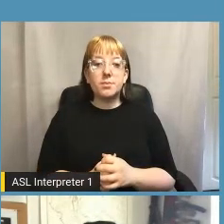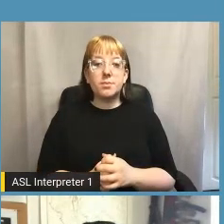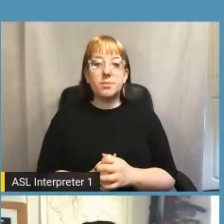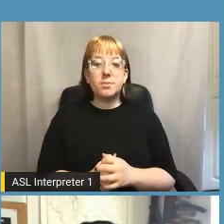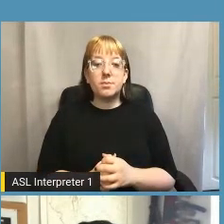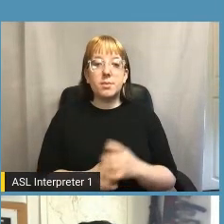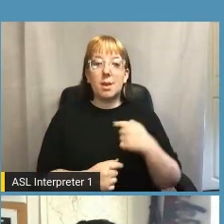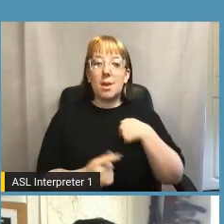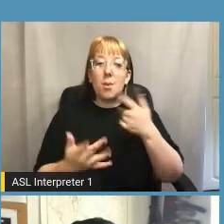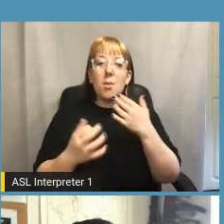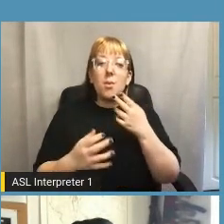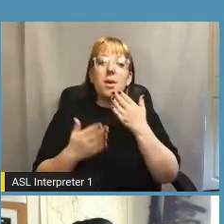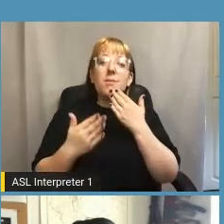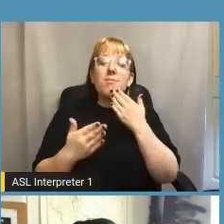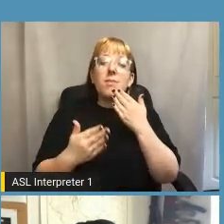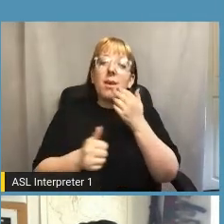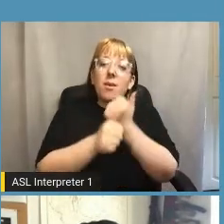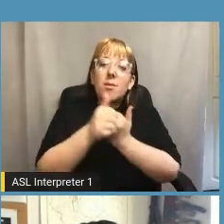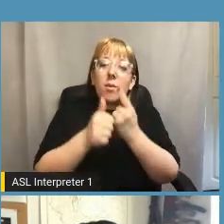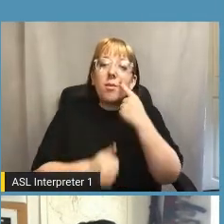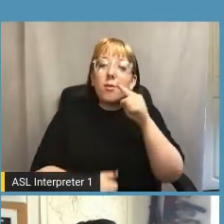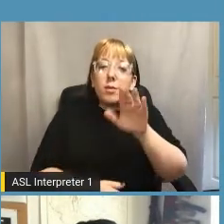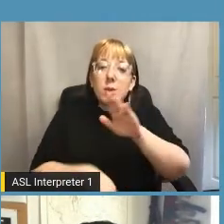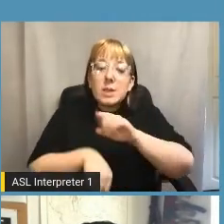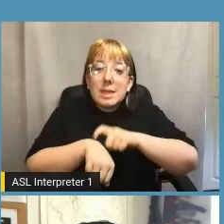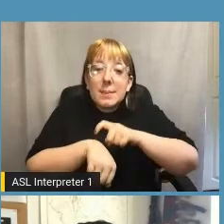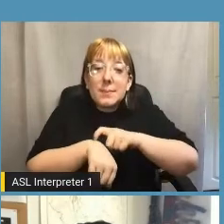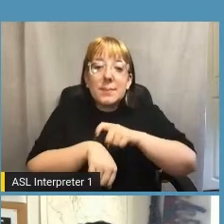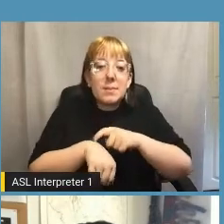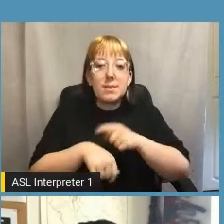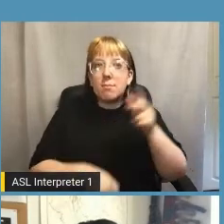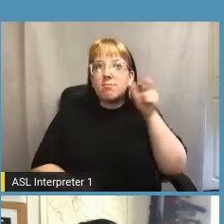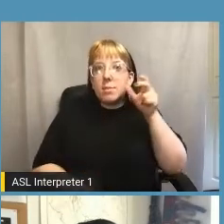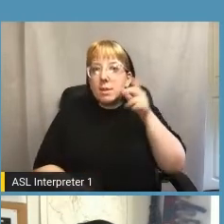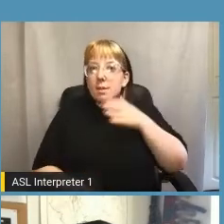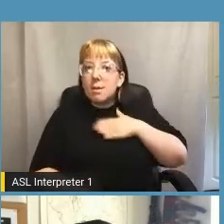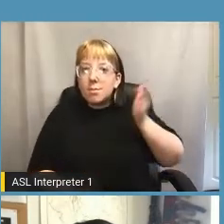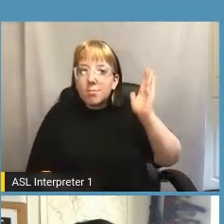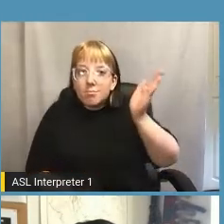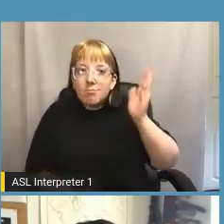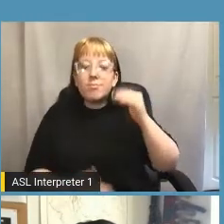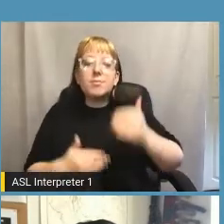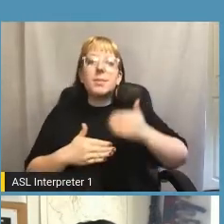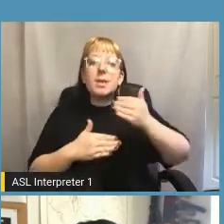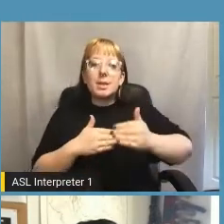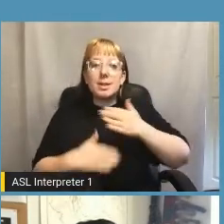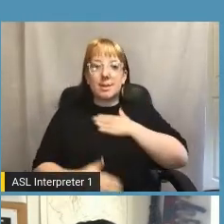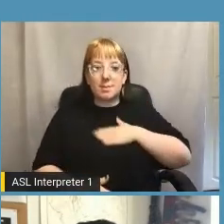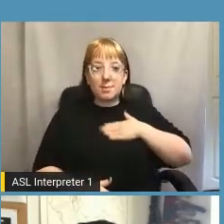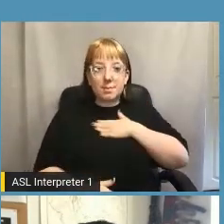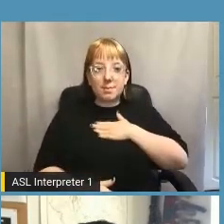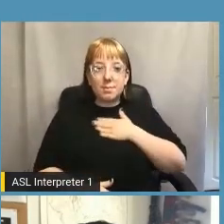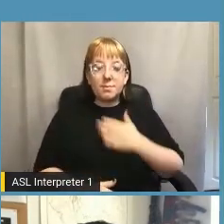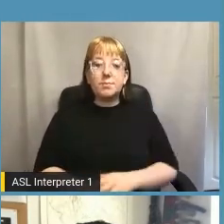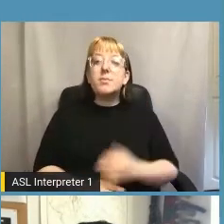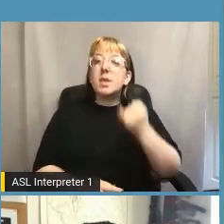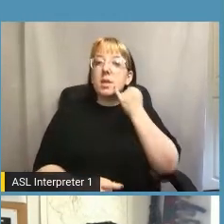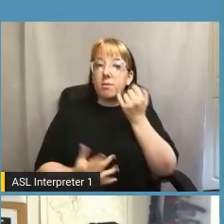I want to thank you so much for your time. Yep. Thank you for your time in listening to this. Next slide, please. If you want to reach